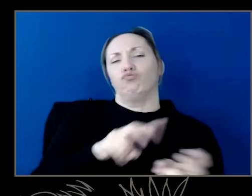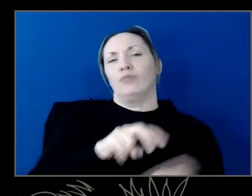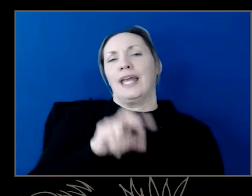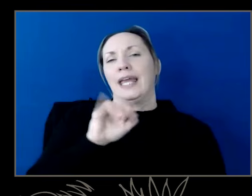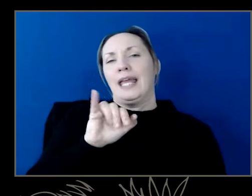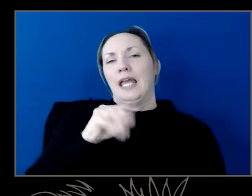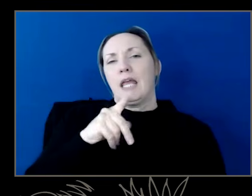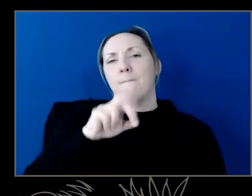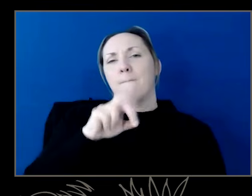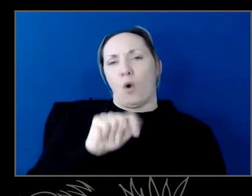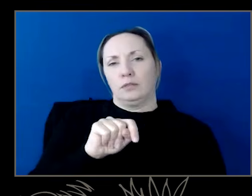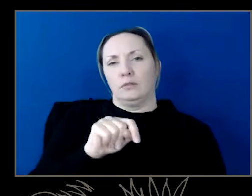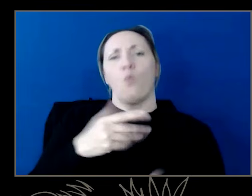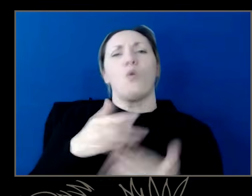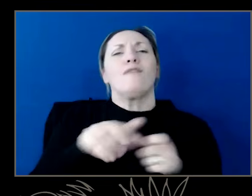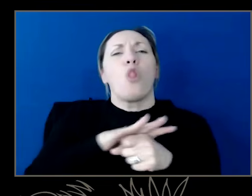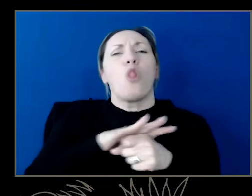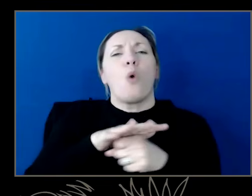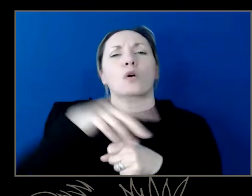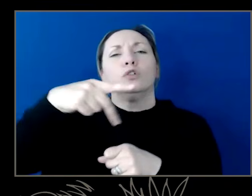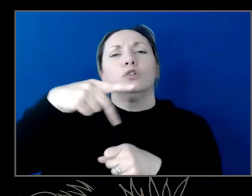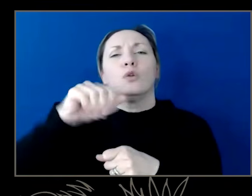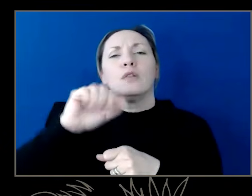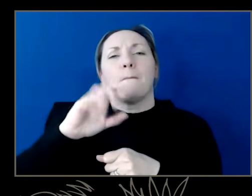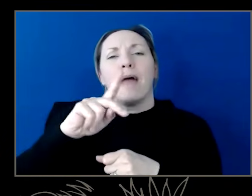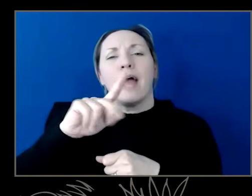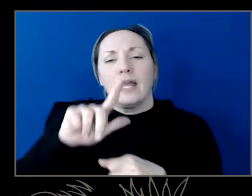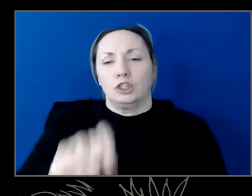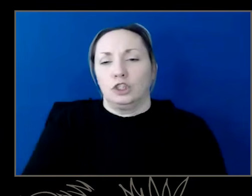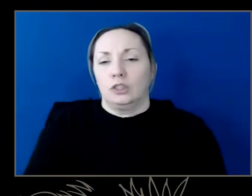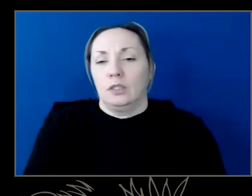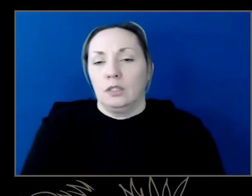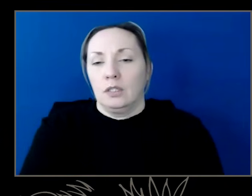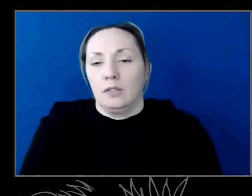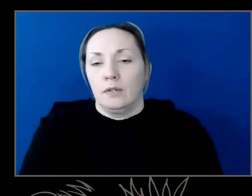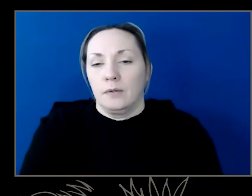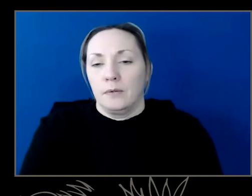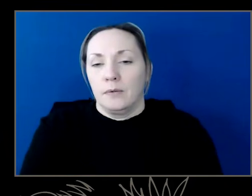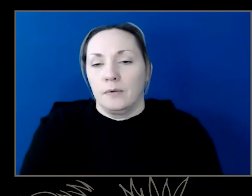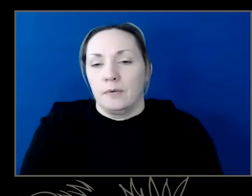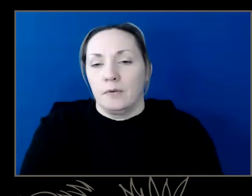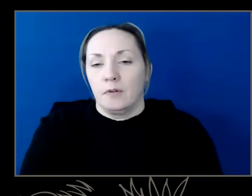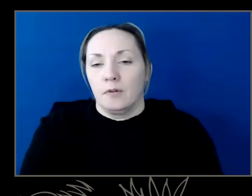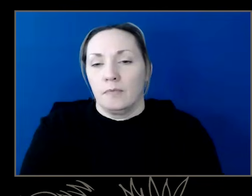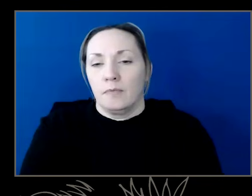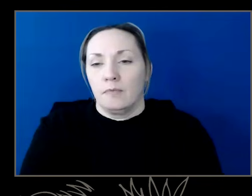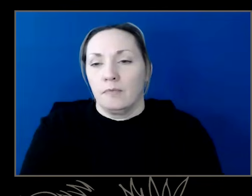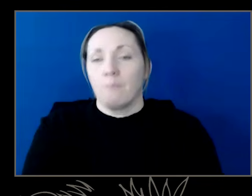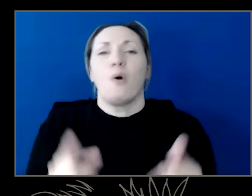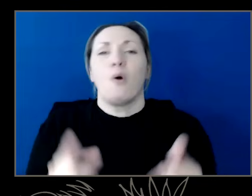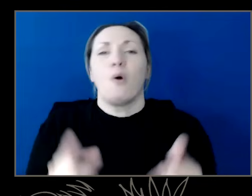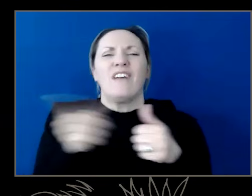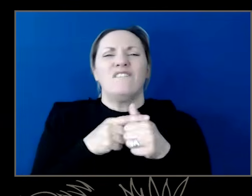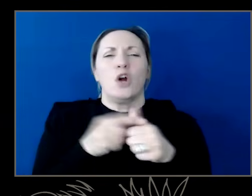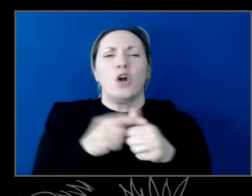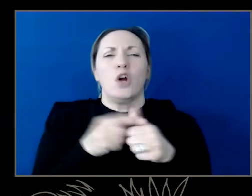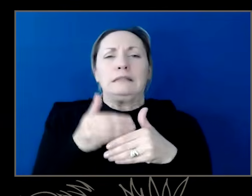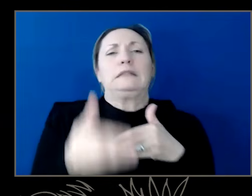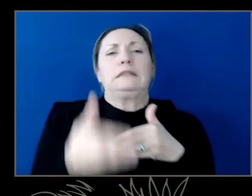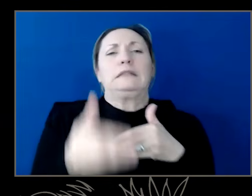to the package. However, once we moved over to this first step kind of monorepo, we probably were